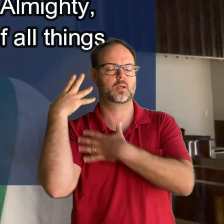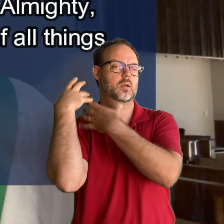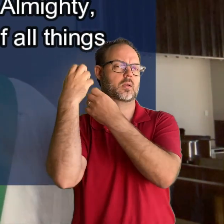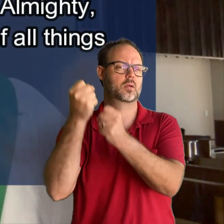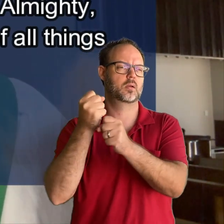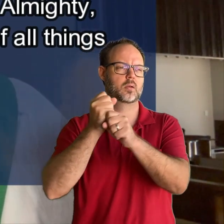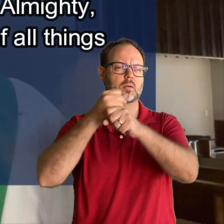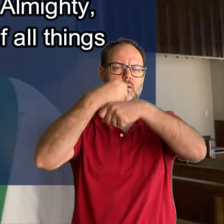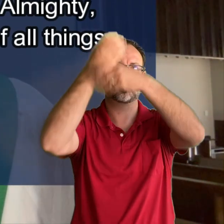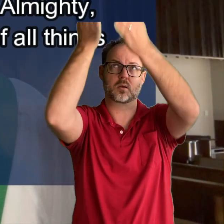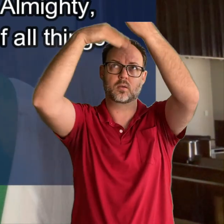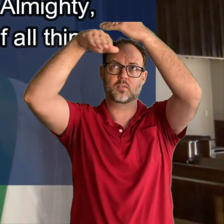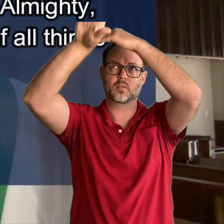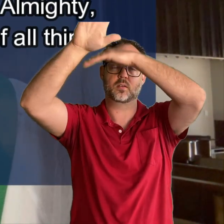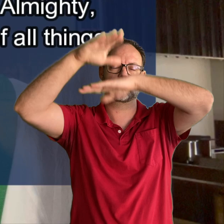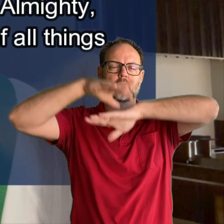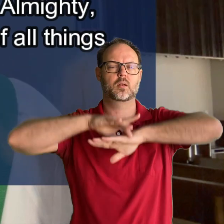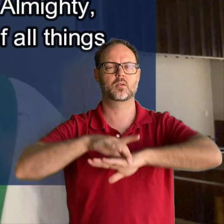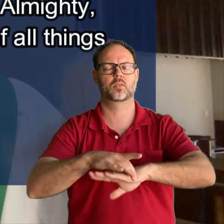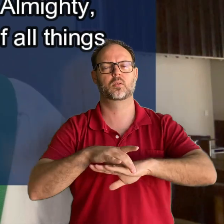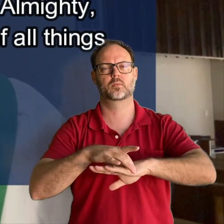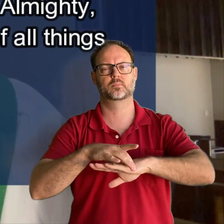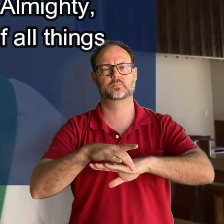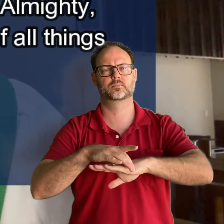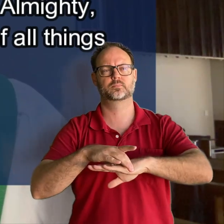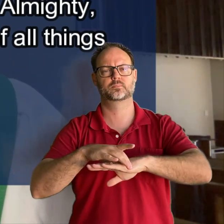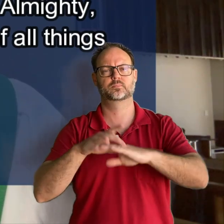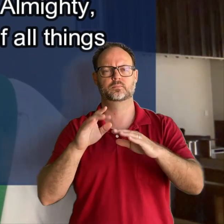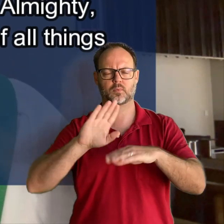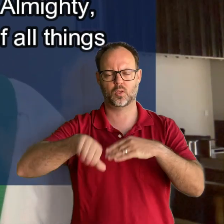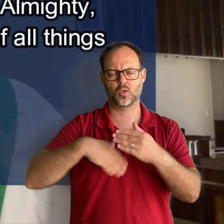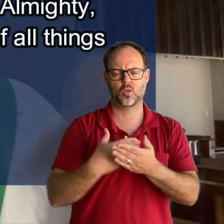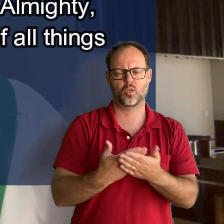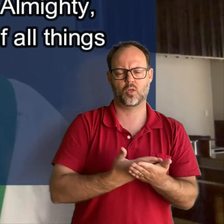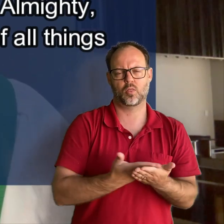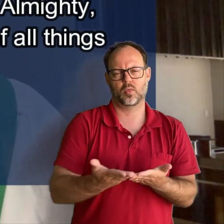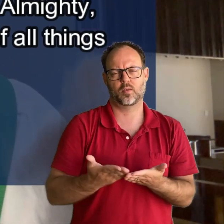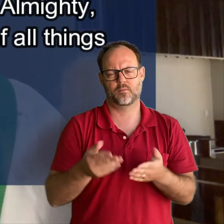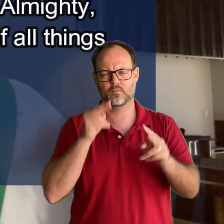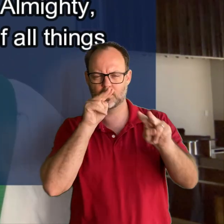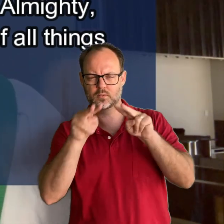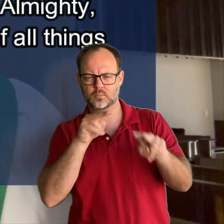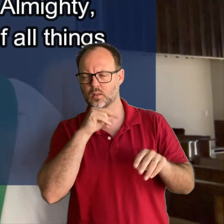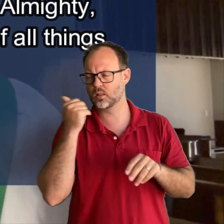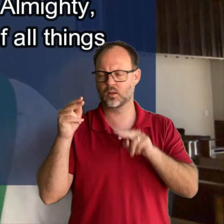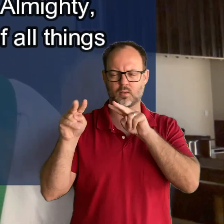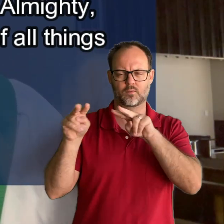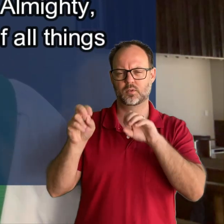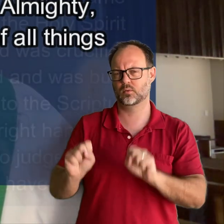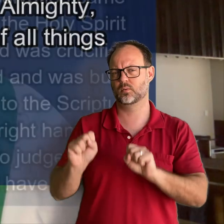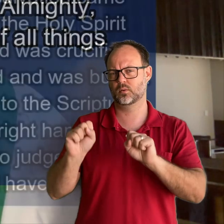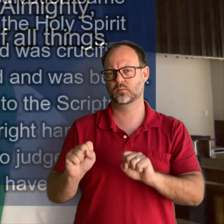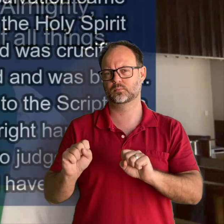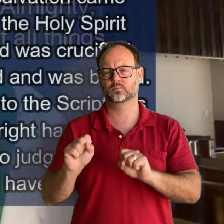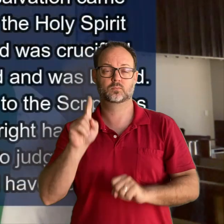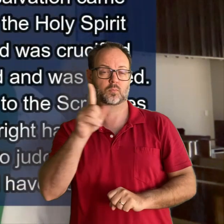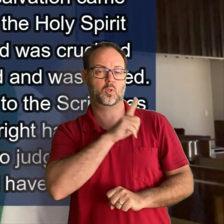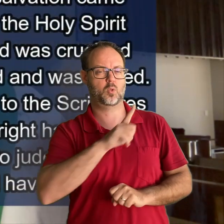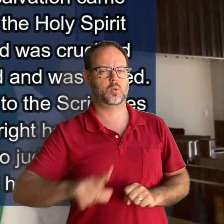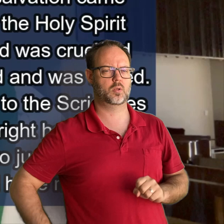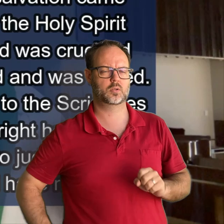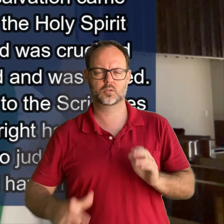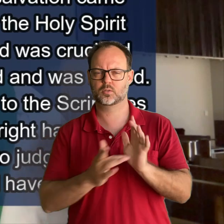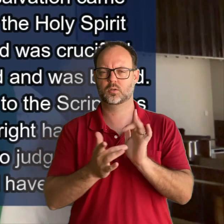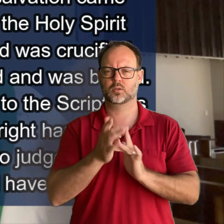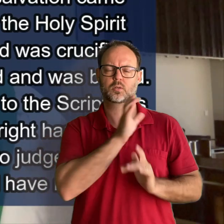Father Almighty, maker of heaven and earth, and of all things visible and invisible, and